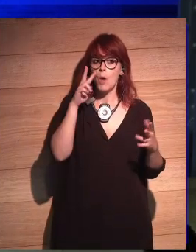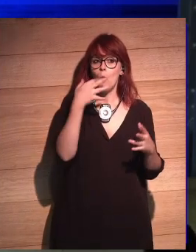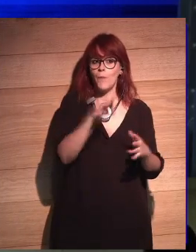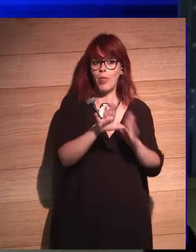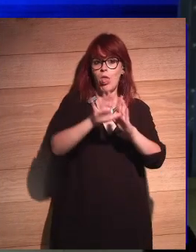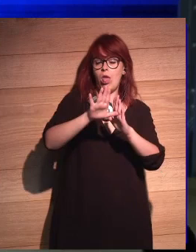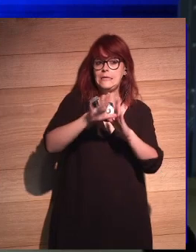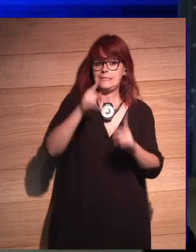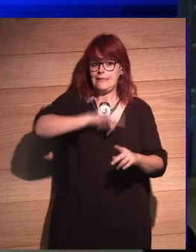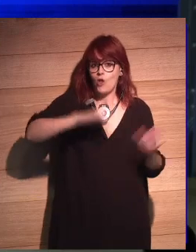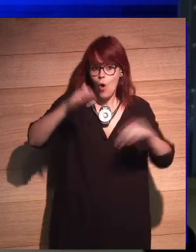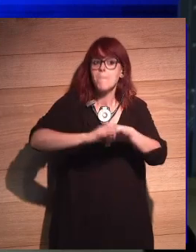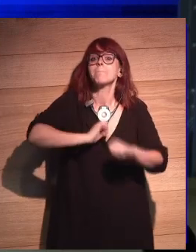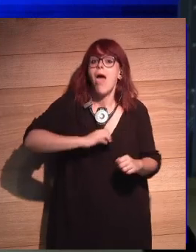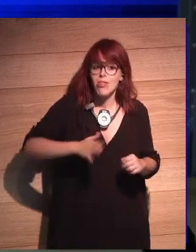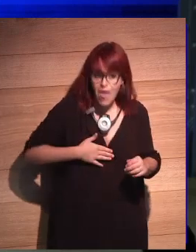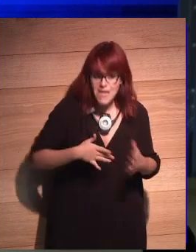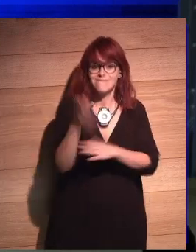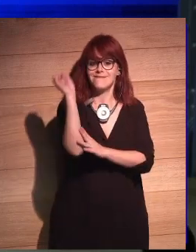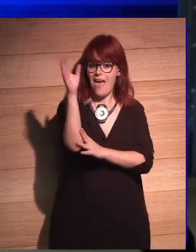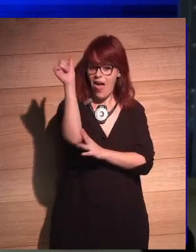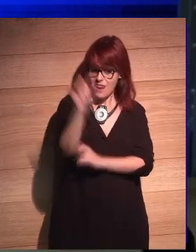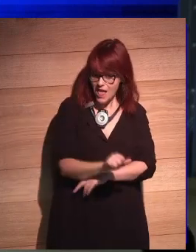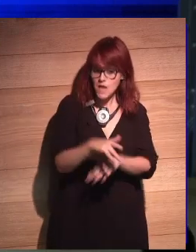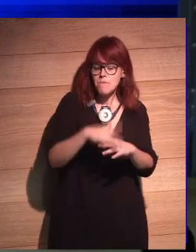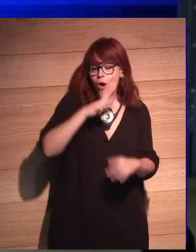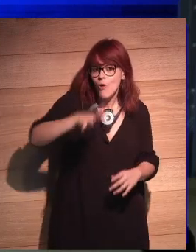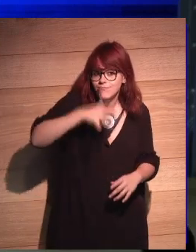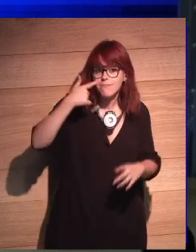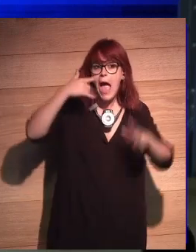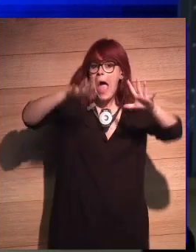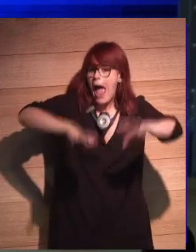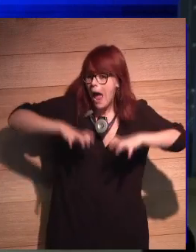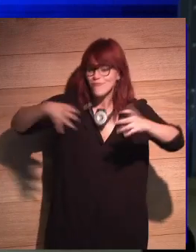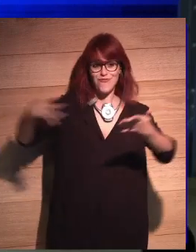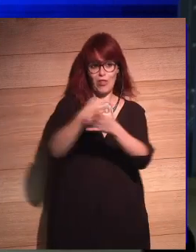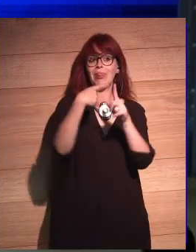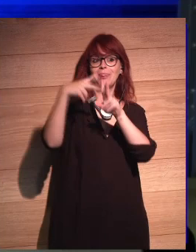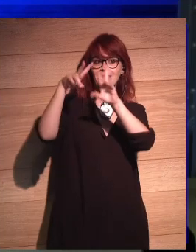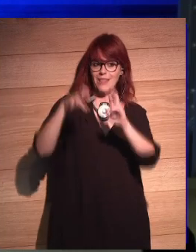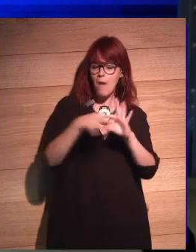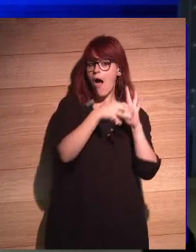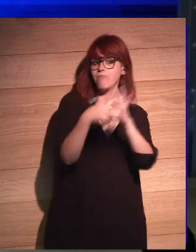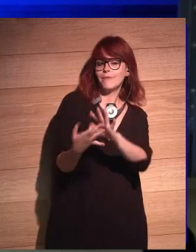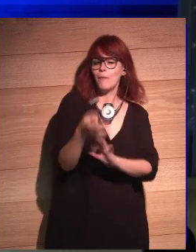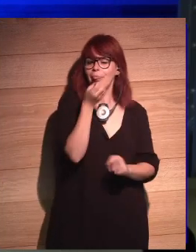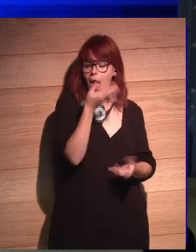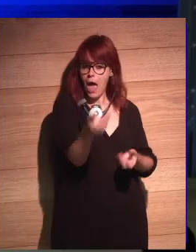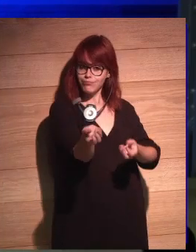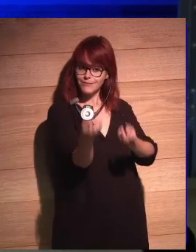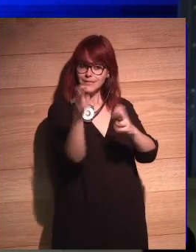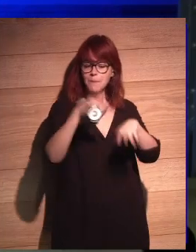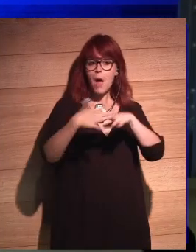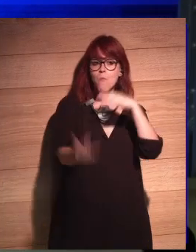tomorrow, then you can learn all about it, and we get to workshop how to create your own living room of the